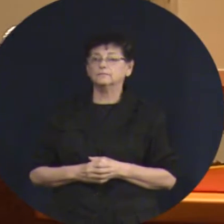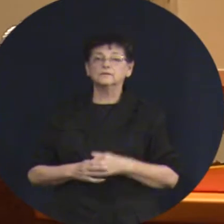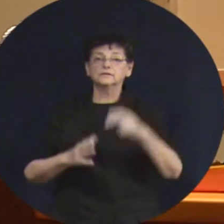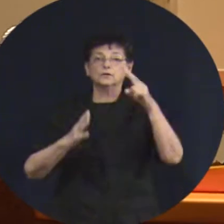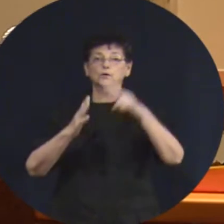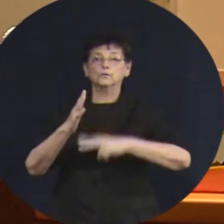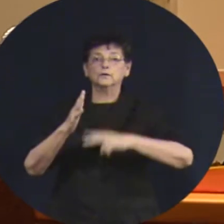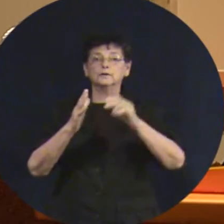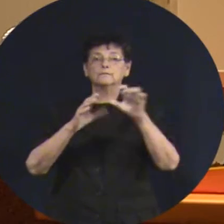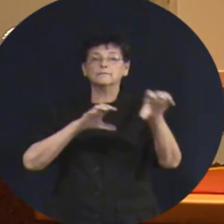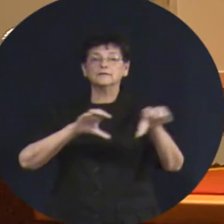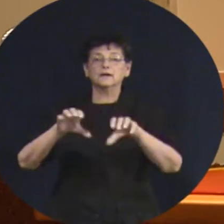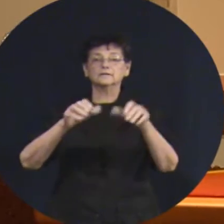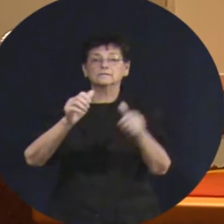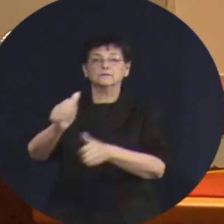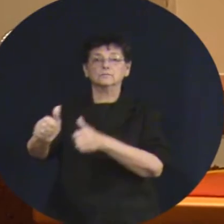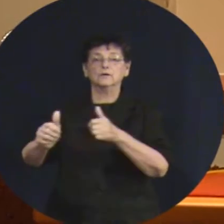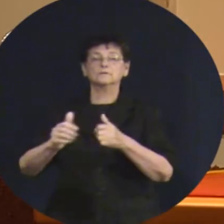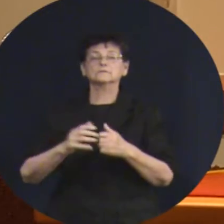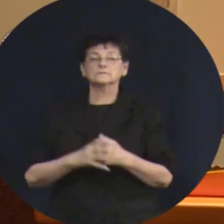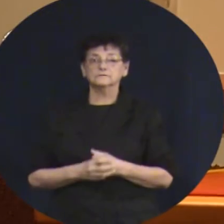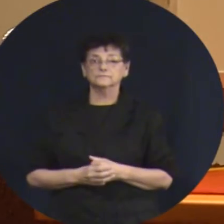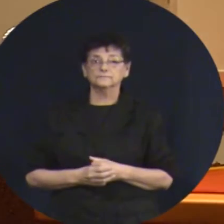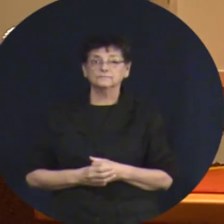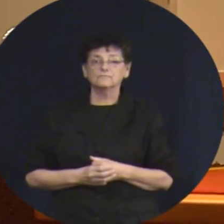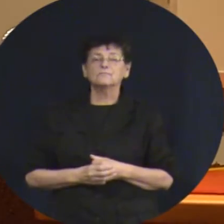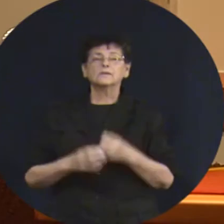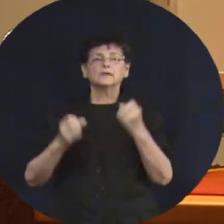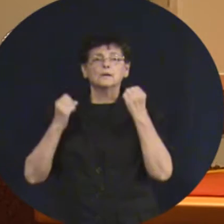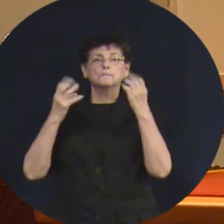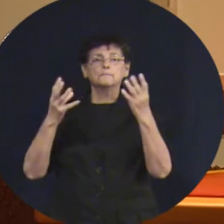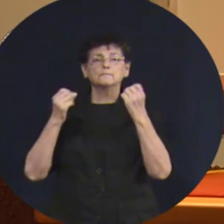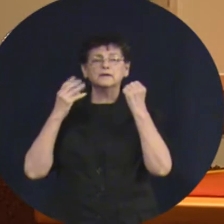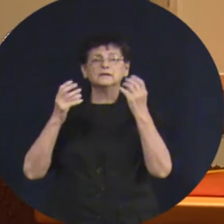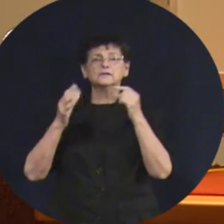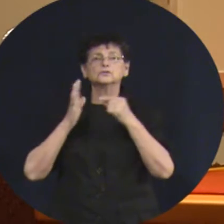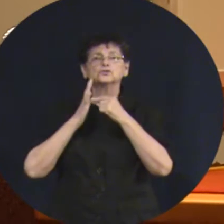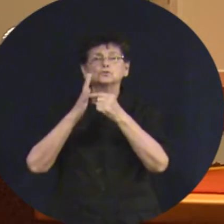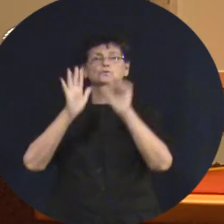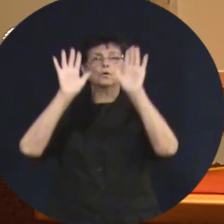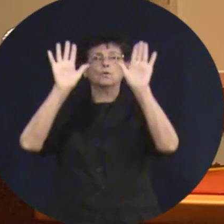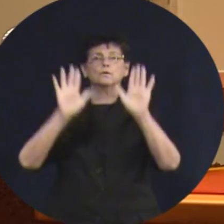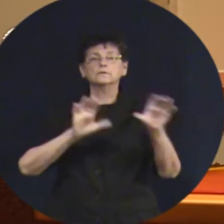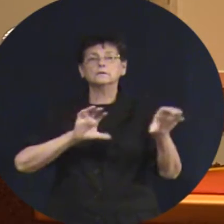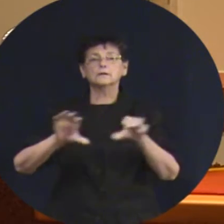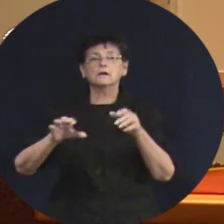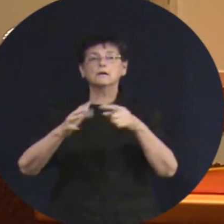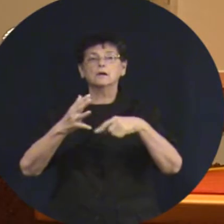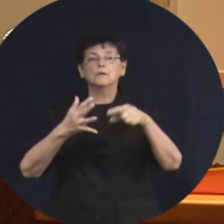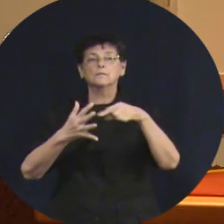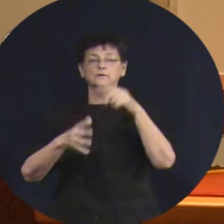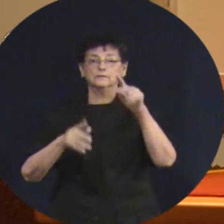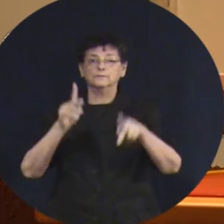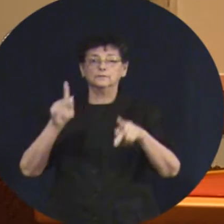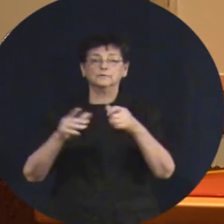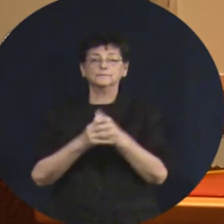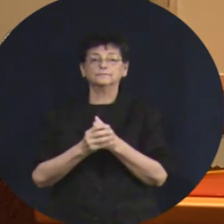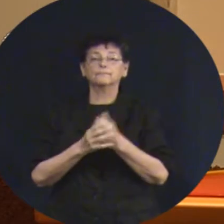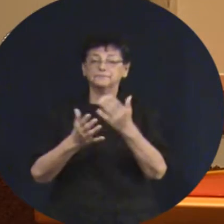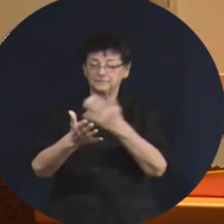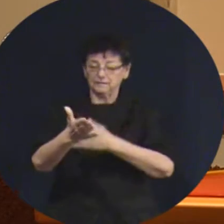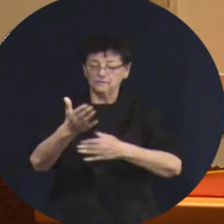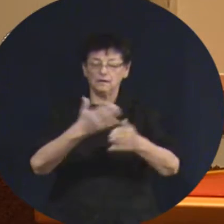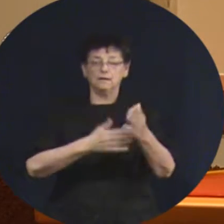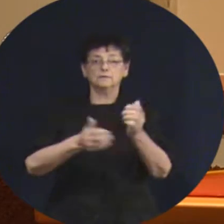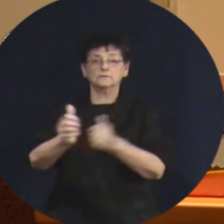A reading from the Acts of the Apostles. Many signs and wonders were done among the people at the hands